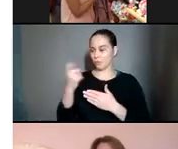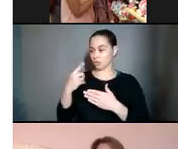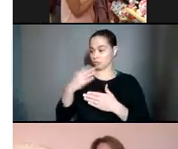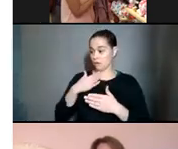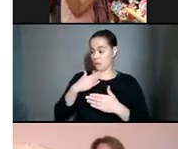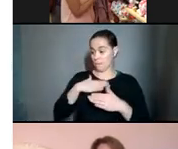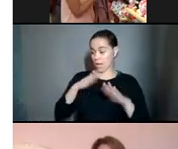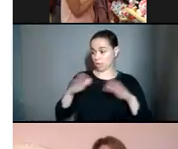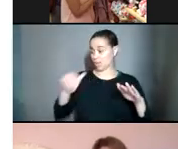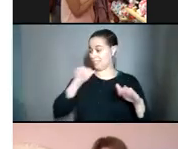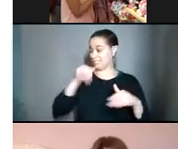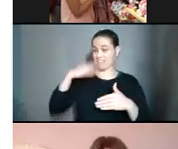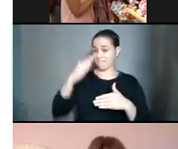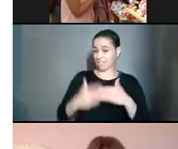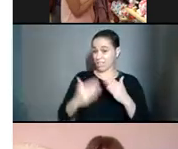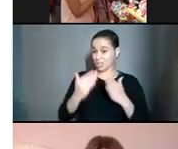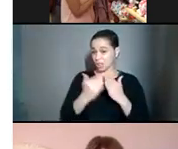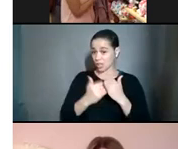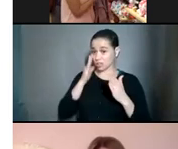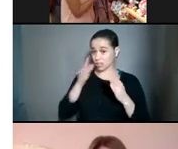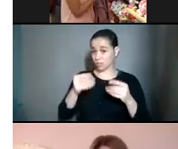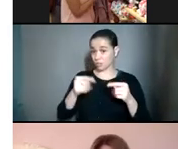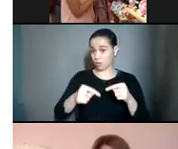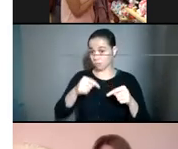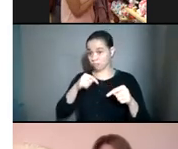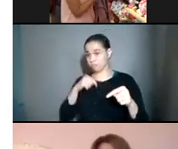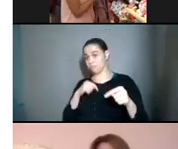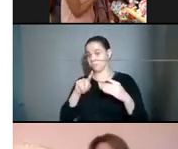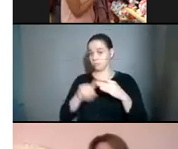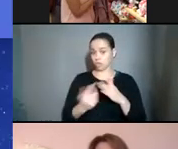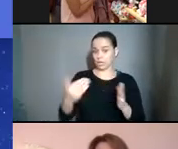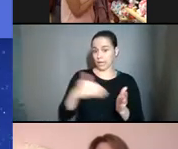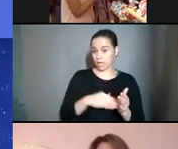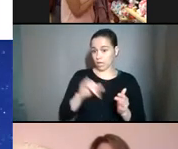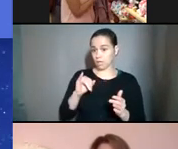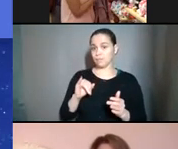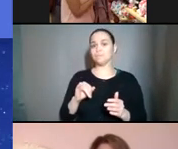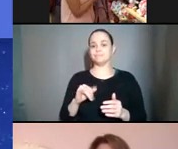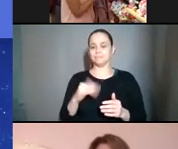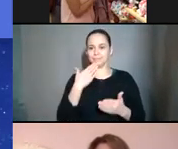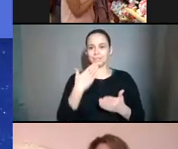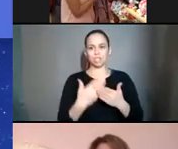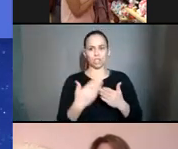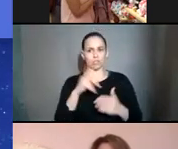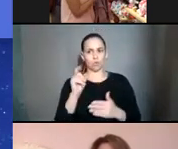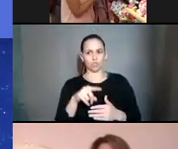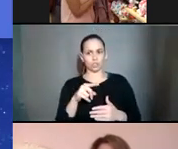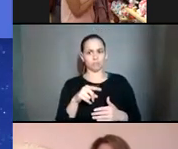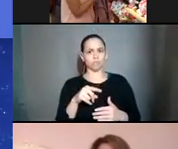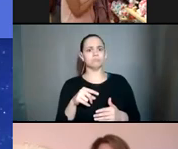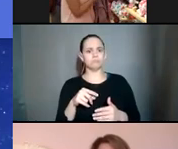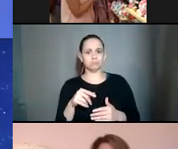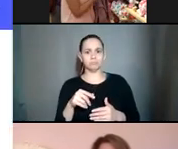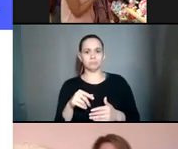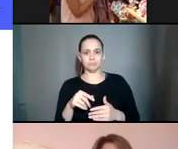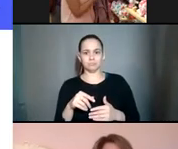the beginning of that lesson the next time they log on? That's a great question. This is something that I just learned